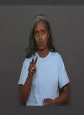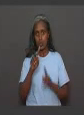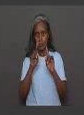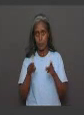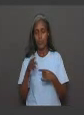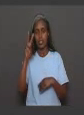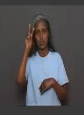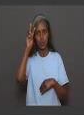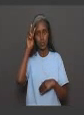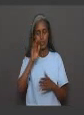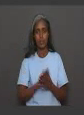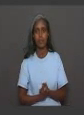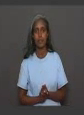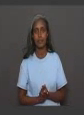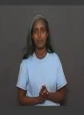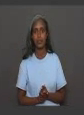1.02 squared.